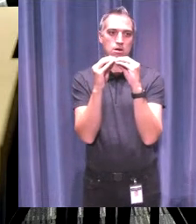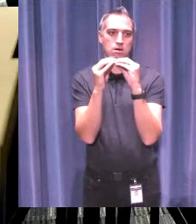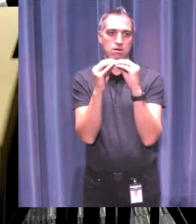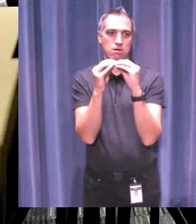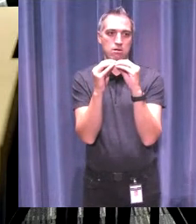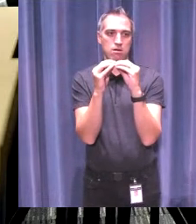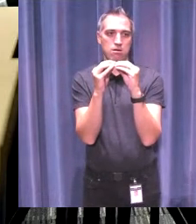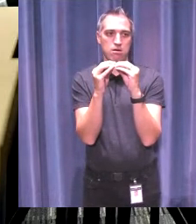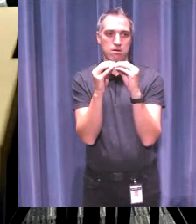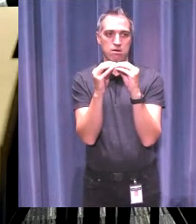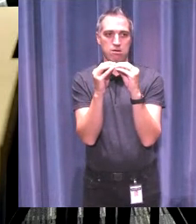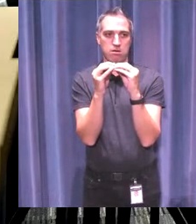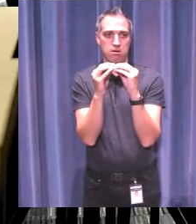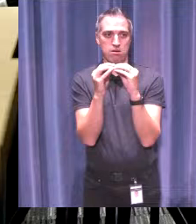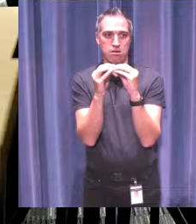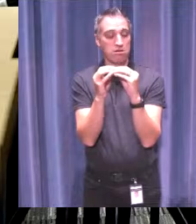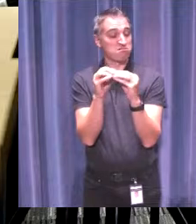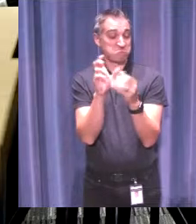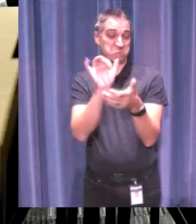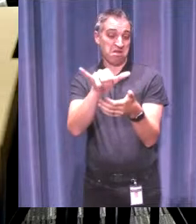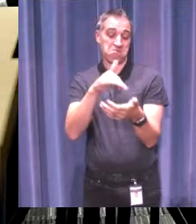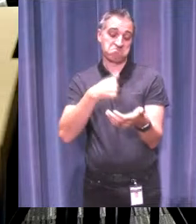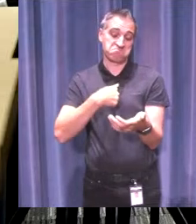than that, no, I'm good.